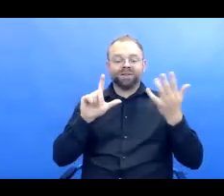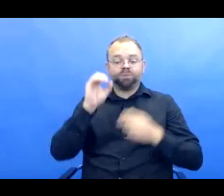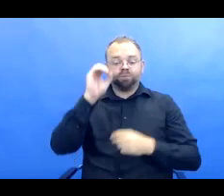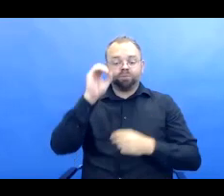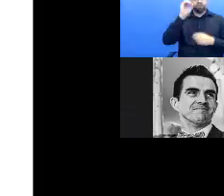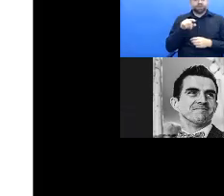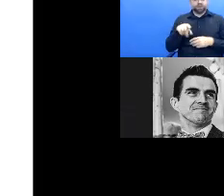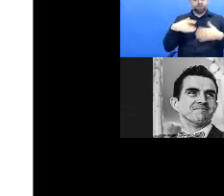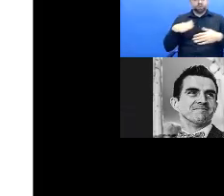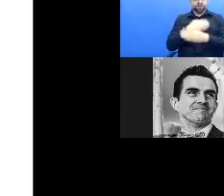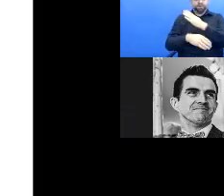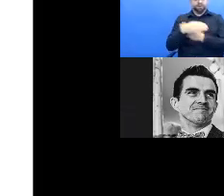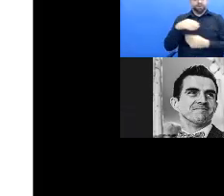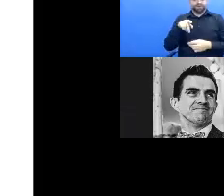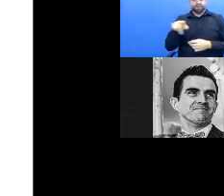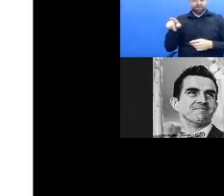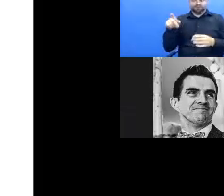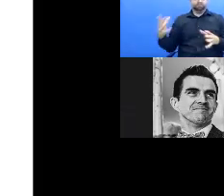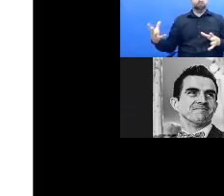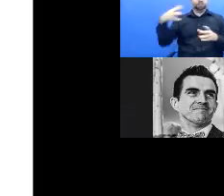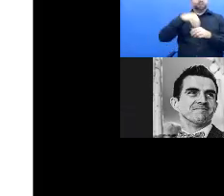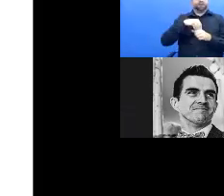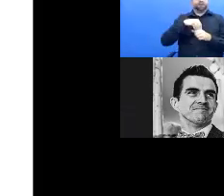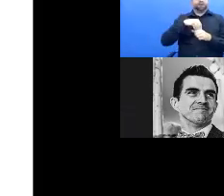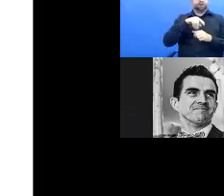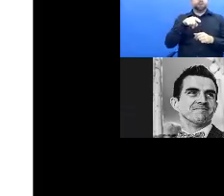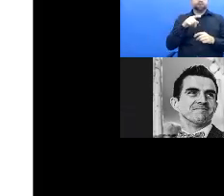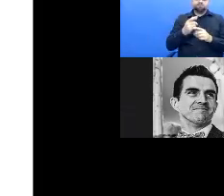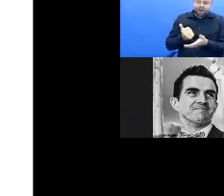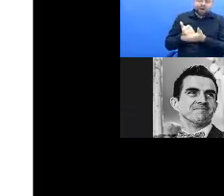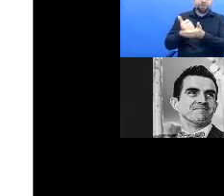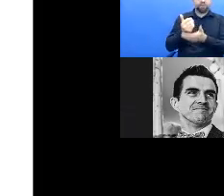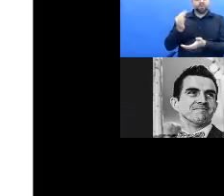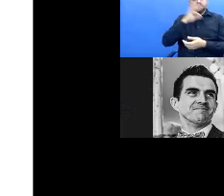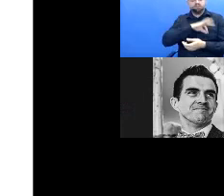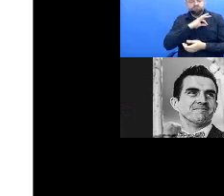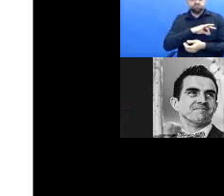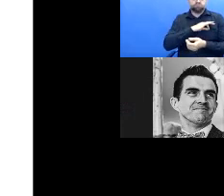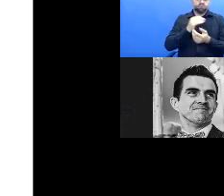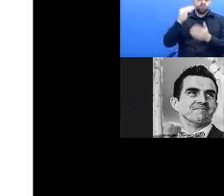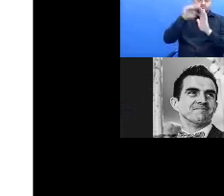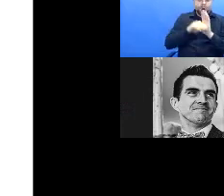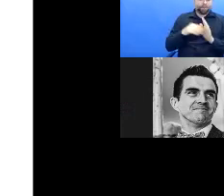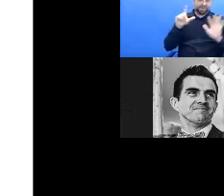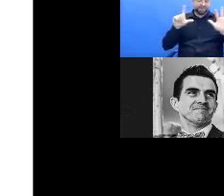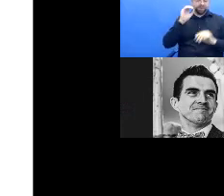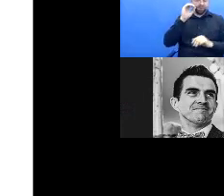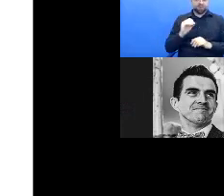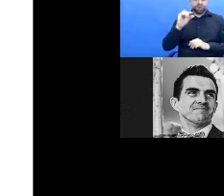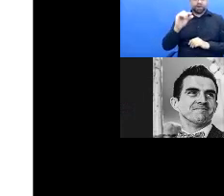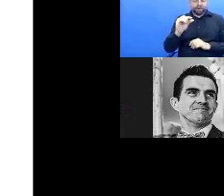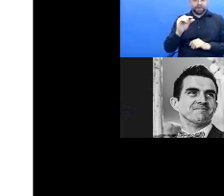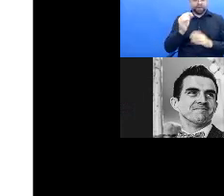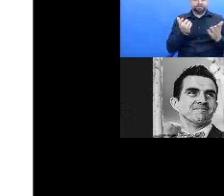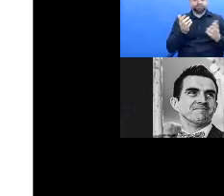We have a few exceptions in the region, countries like Namibia, South Africa, and Mauritius. They don't only have